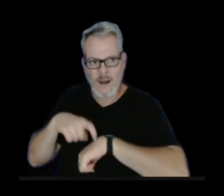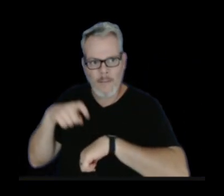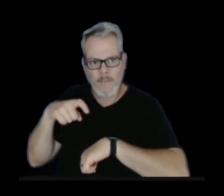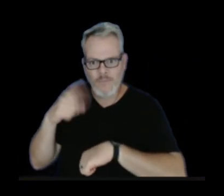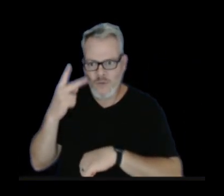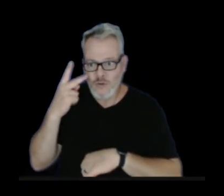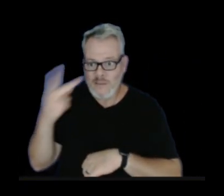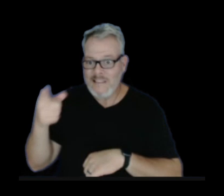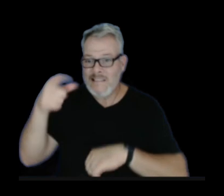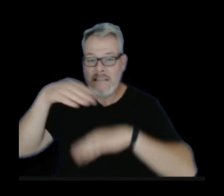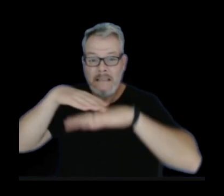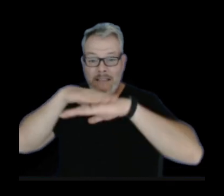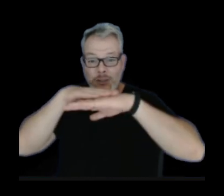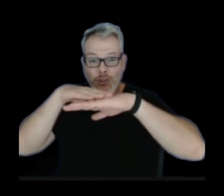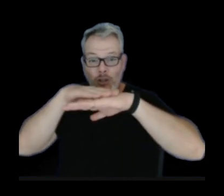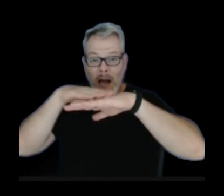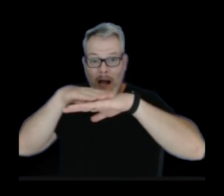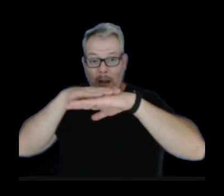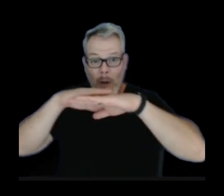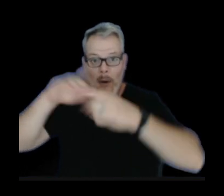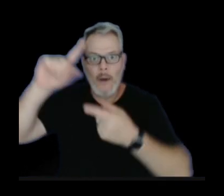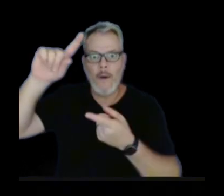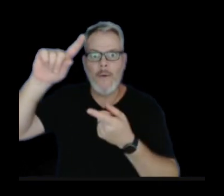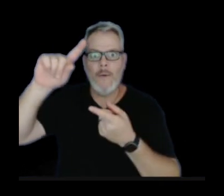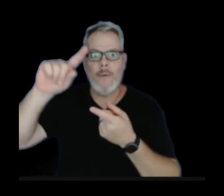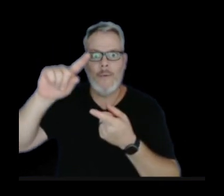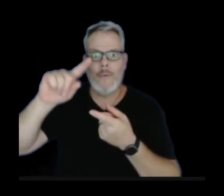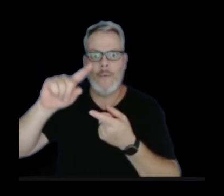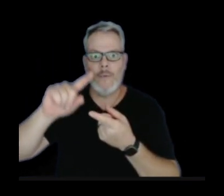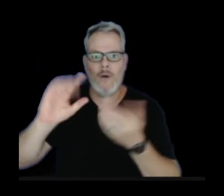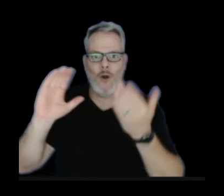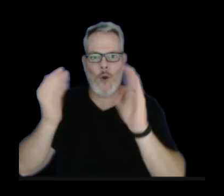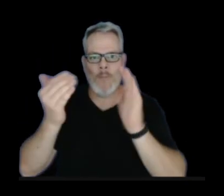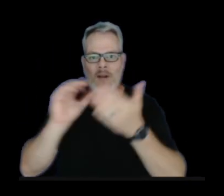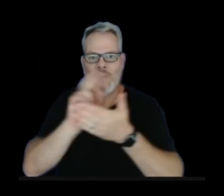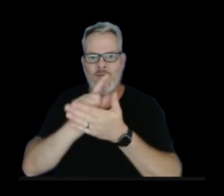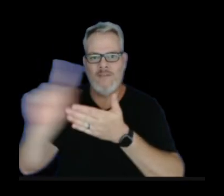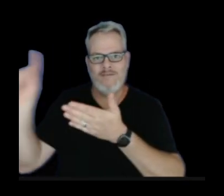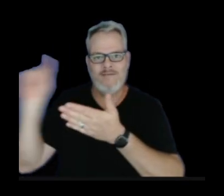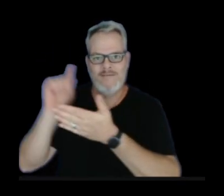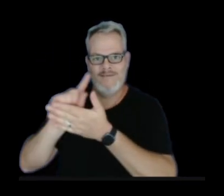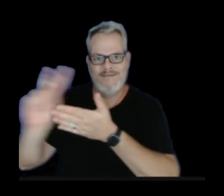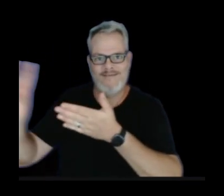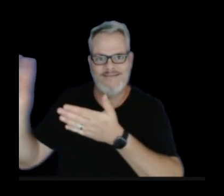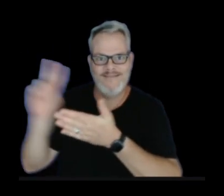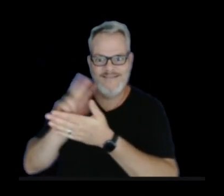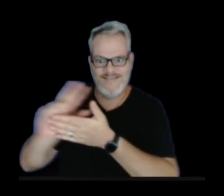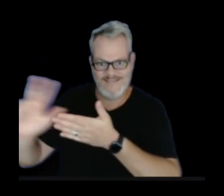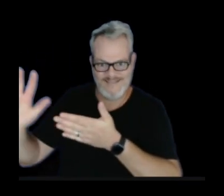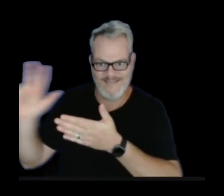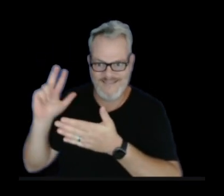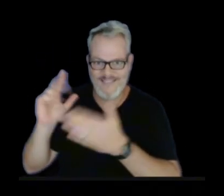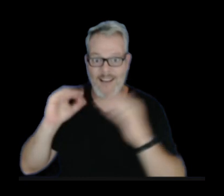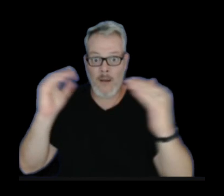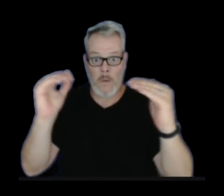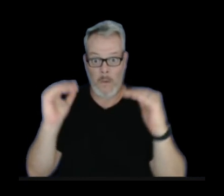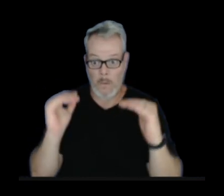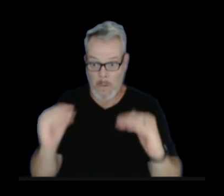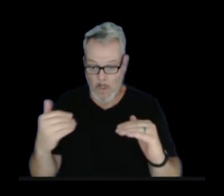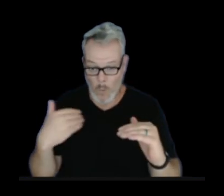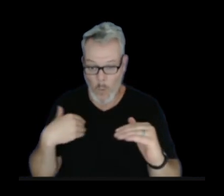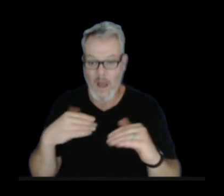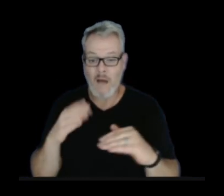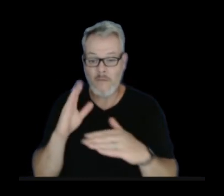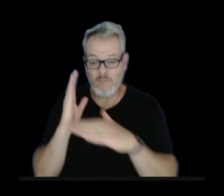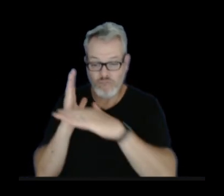actually decreased from what they were the previous week. And in fact, we have a little bit above our usual counts of deep earthquakes from Pahala